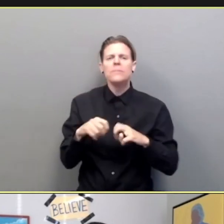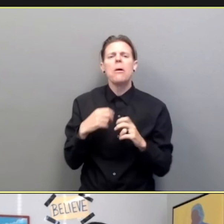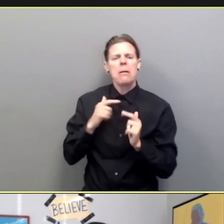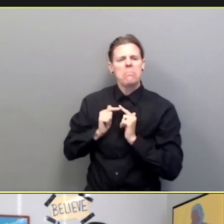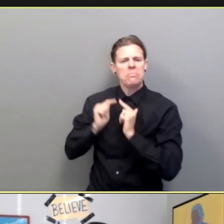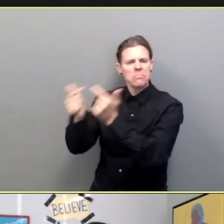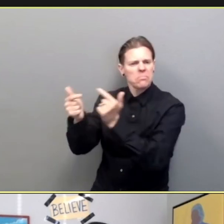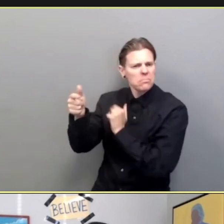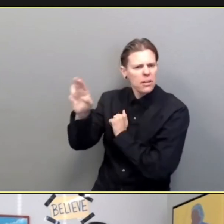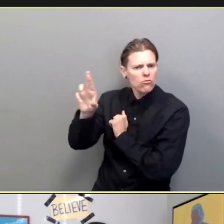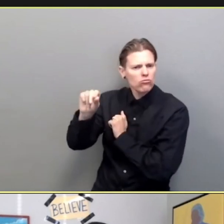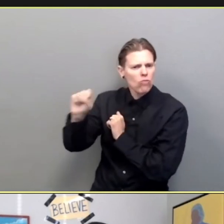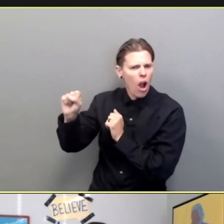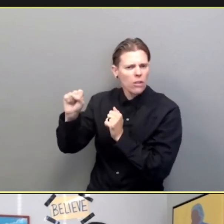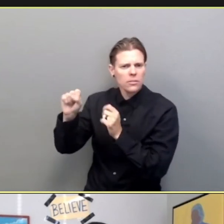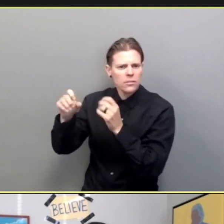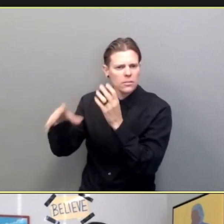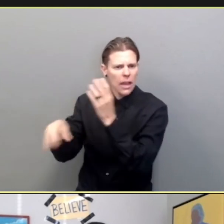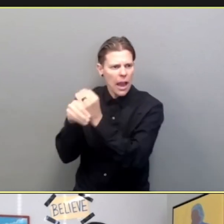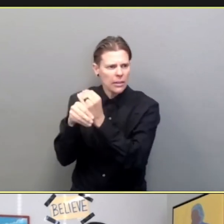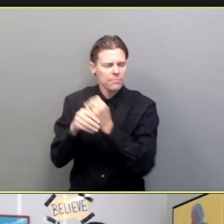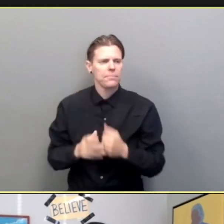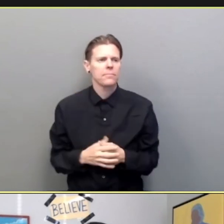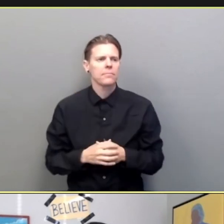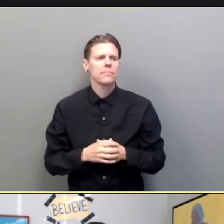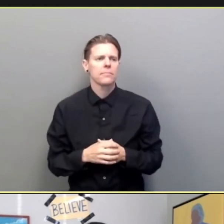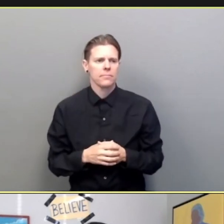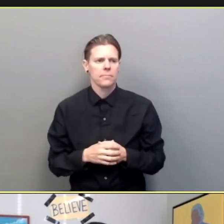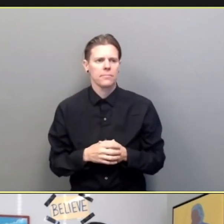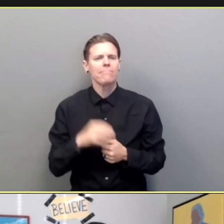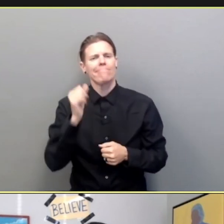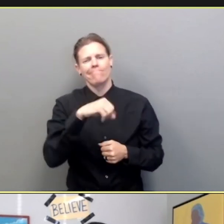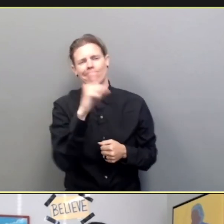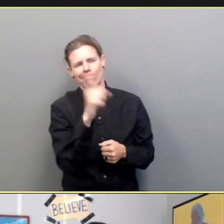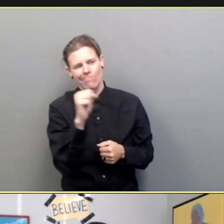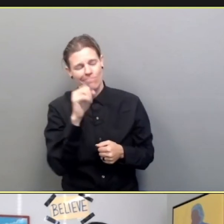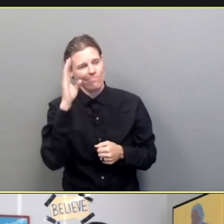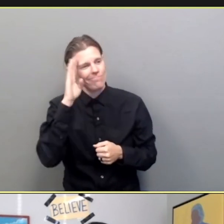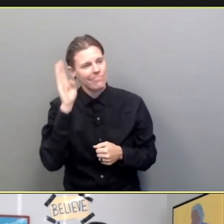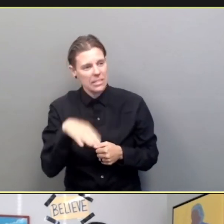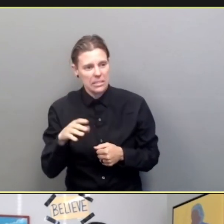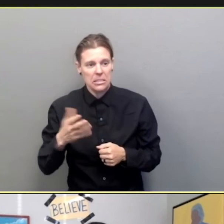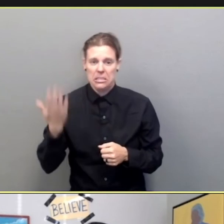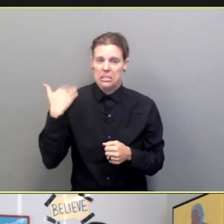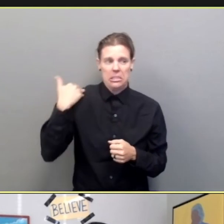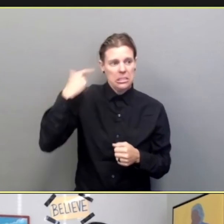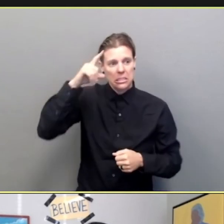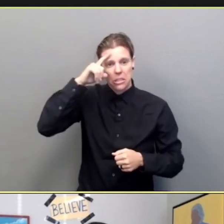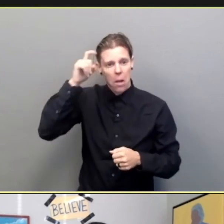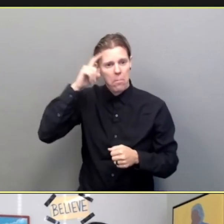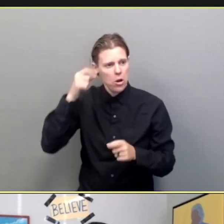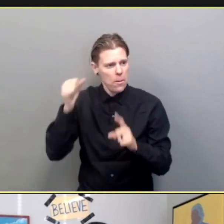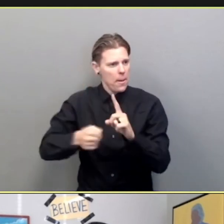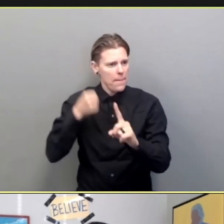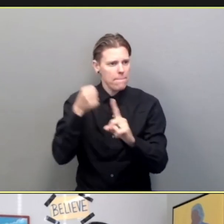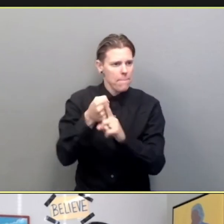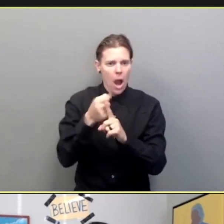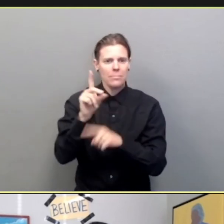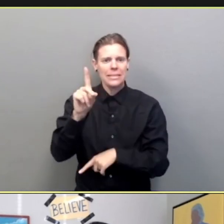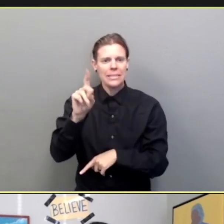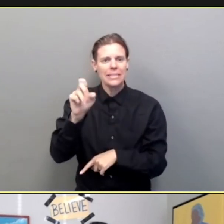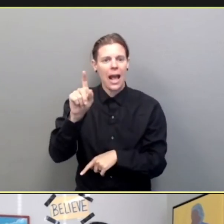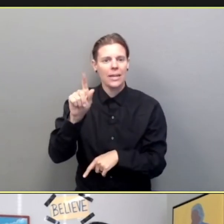Sure. So, when the Delta surge hit in the summer, we had to make some changes so we